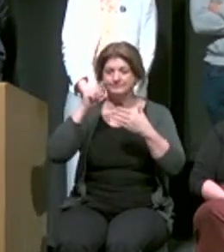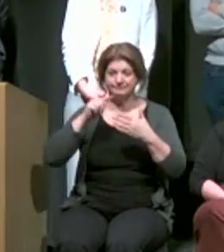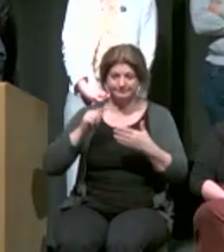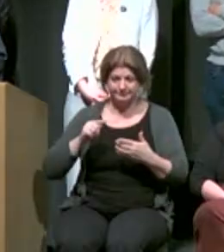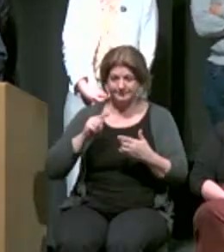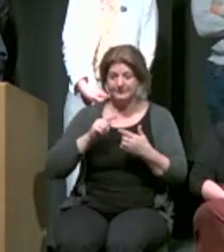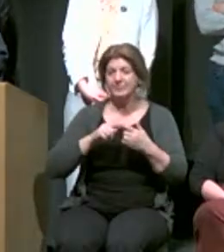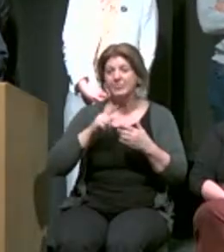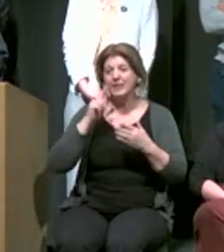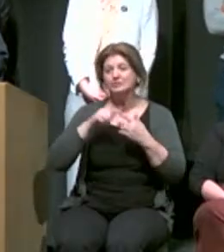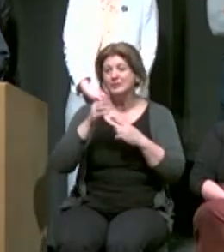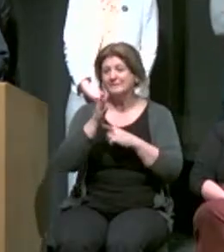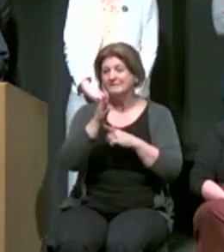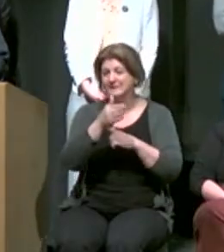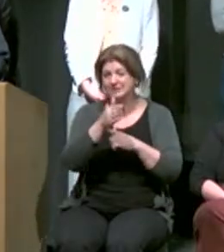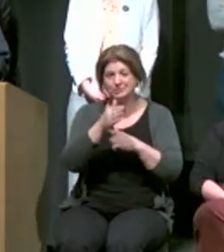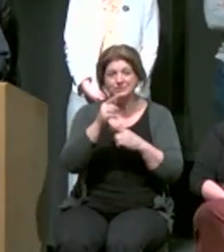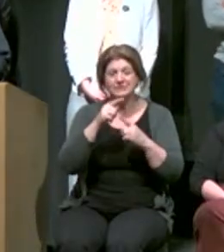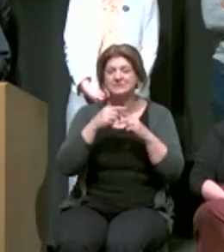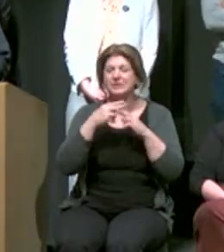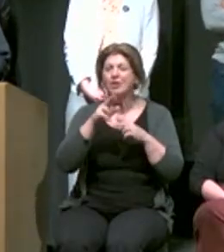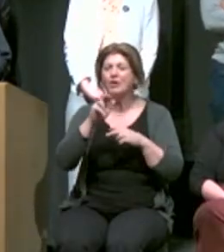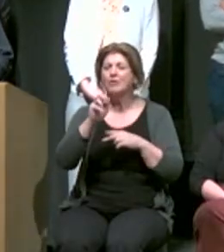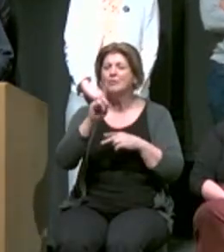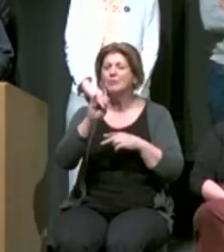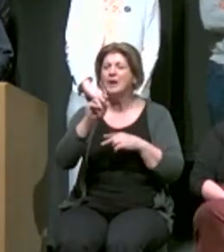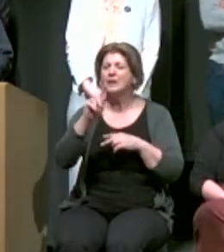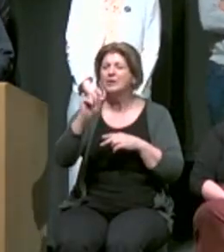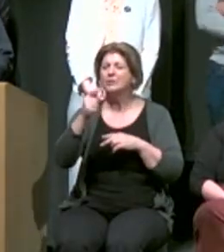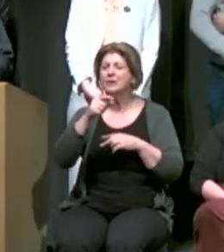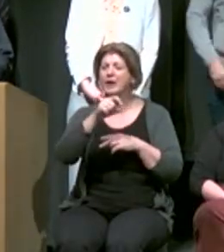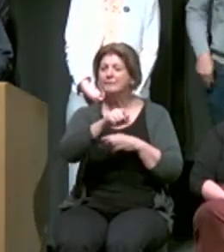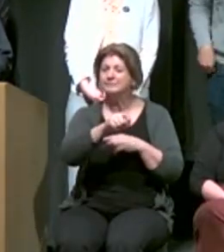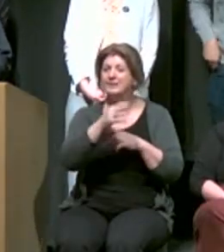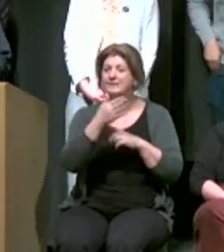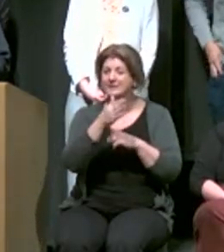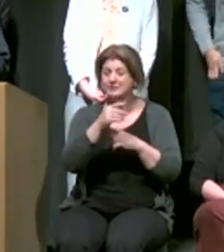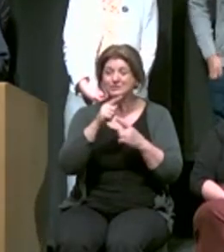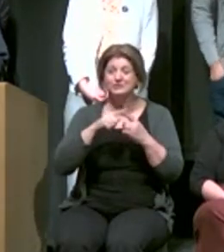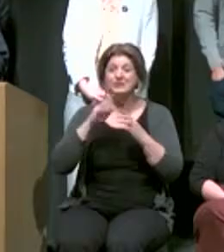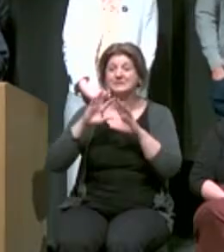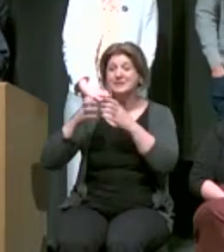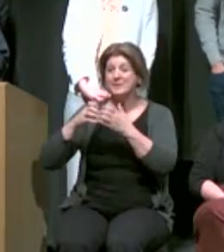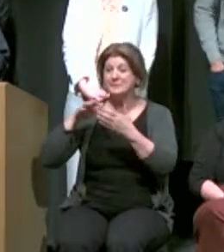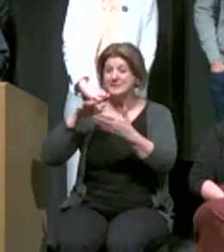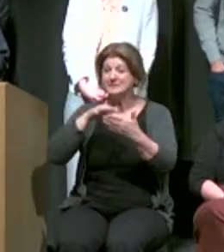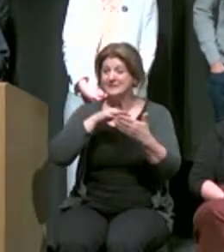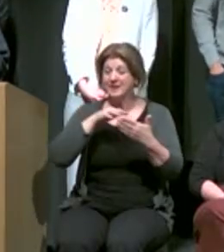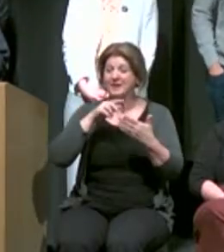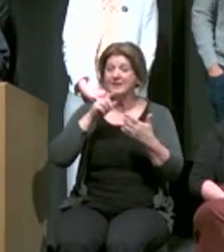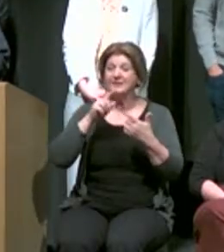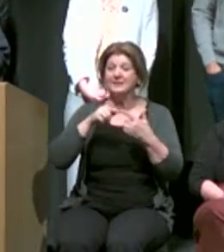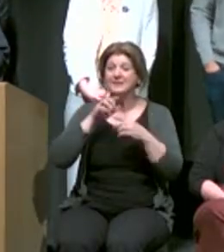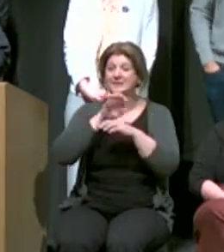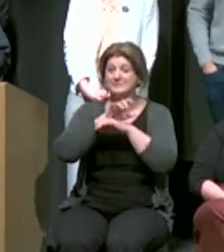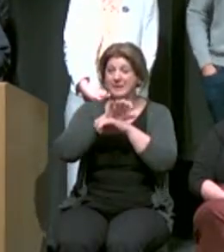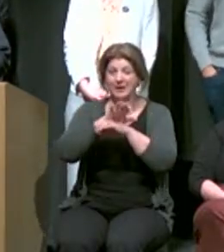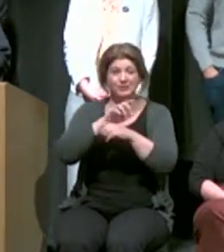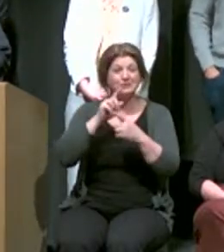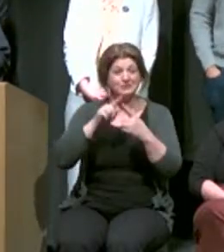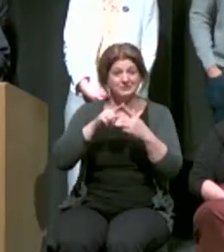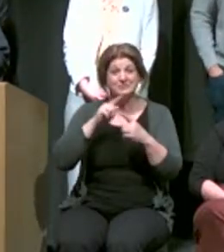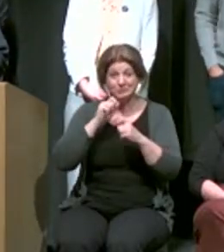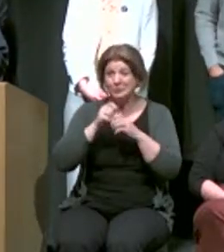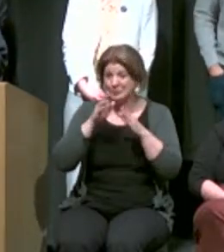radio tagged fish. So you've seen some information on that. Folks are studying the spiders. There's an